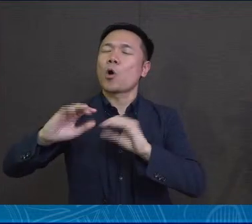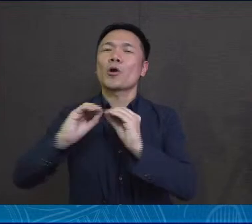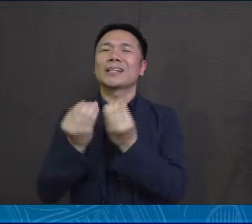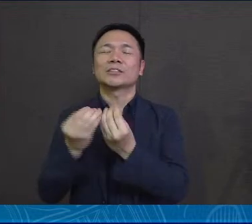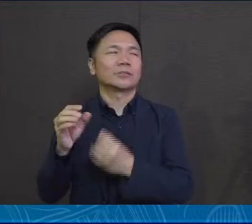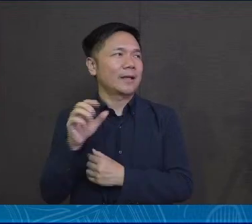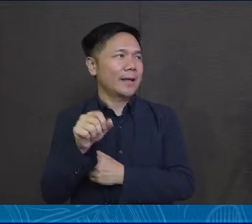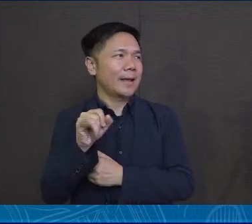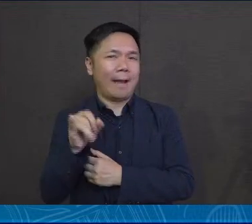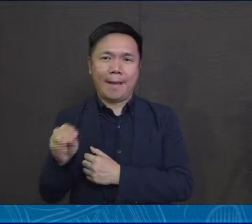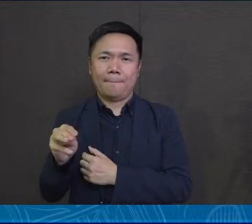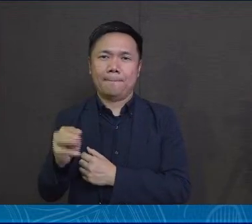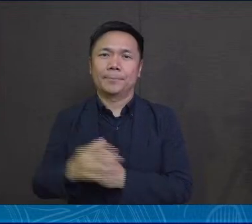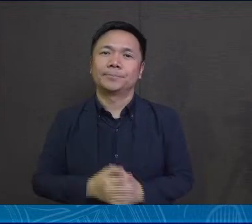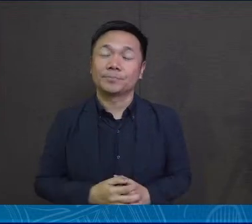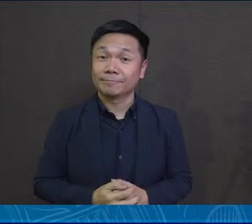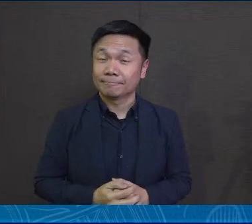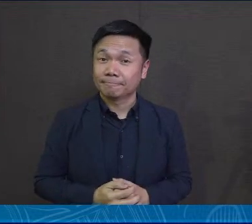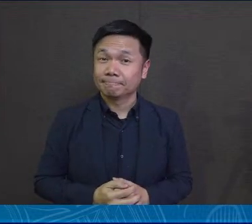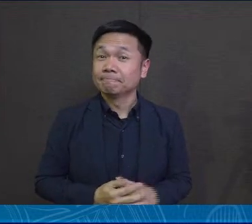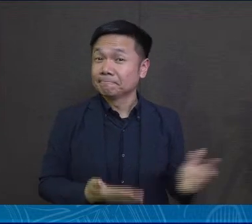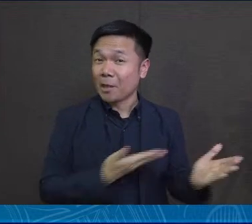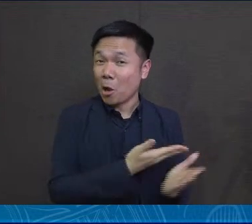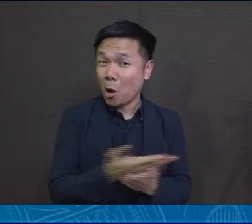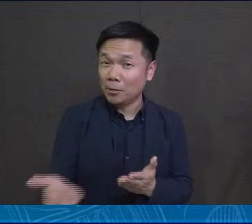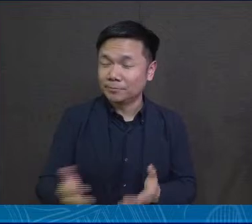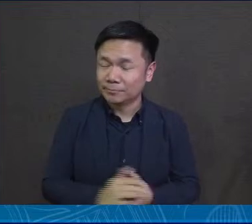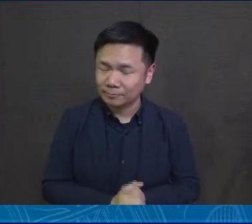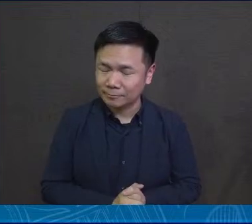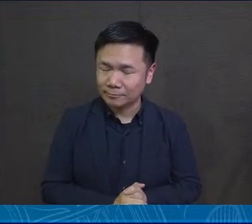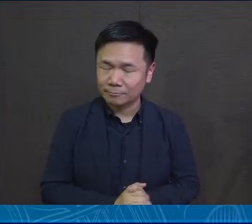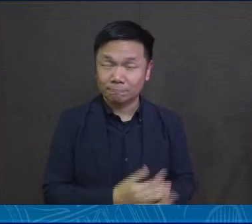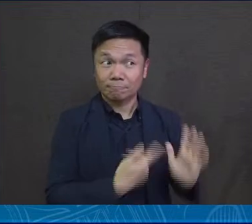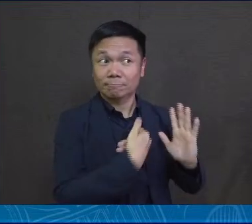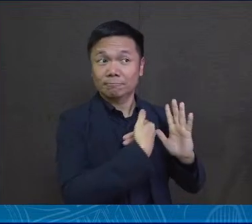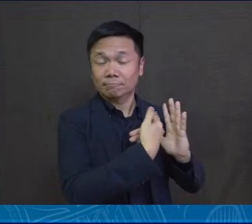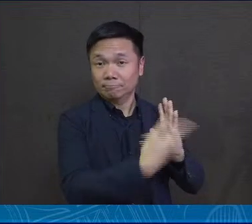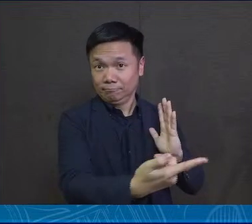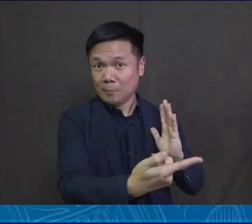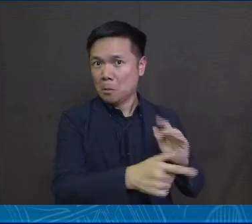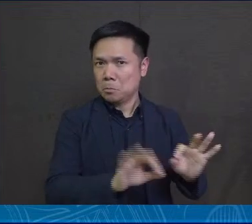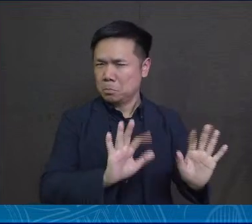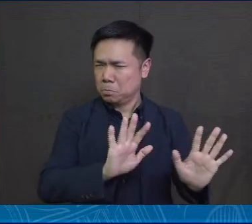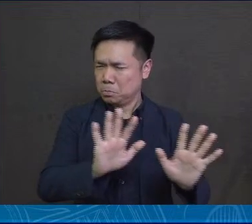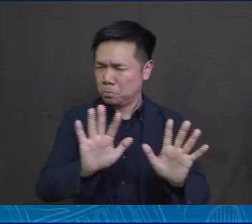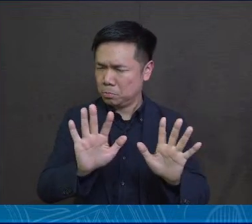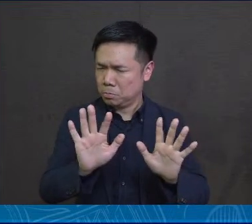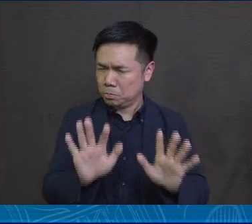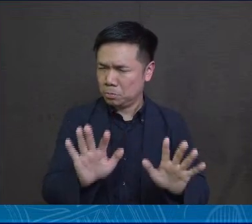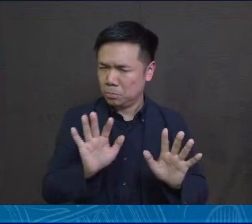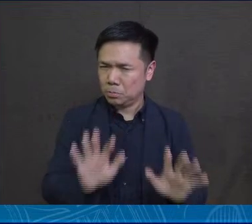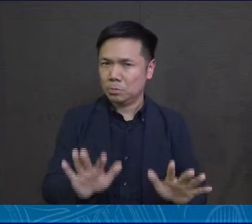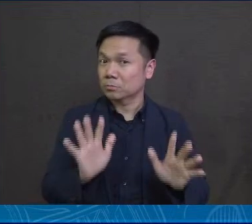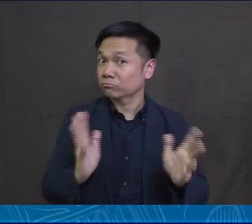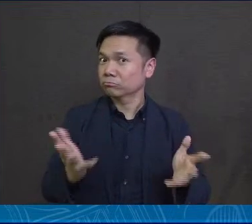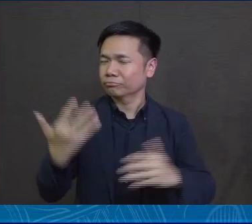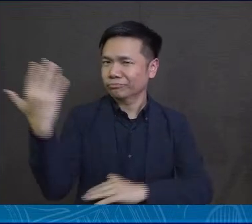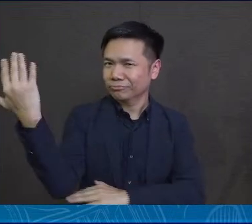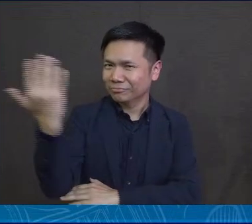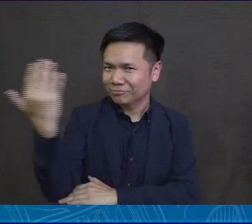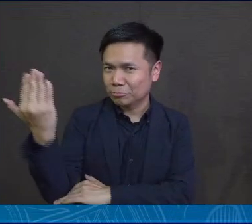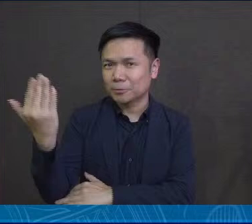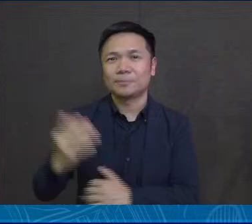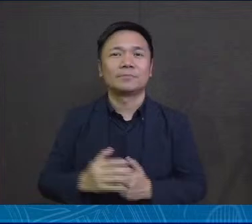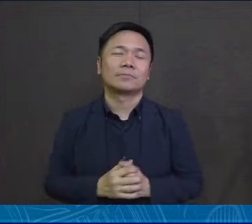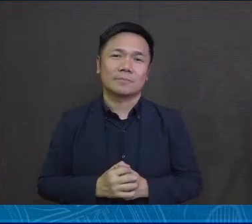Ladies and gentlemen, I believe you would agree with me that we have a very distinguished panel. And as you